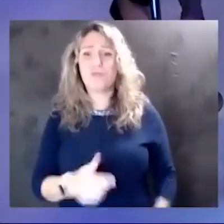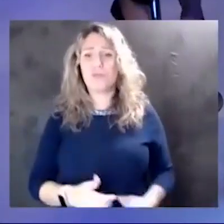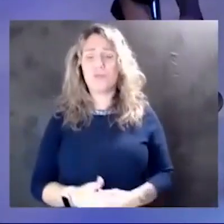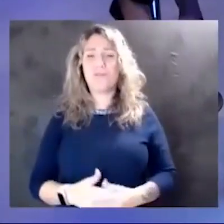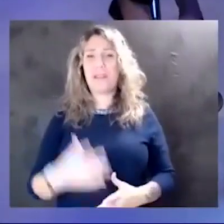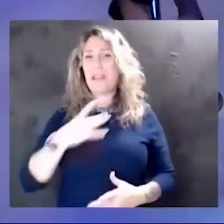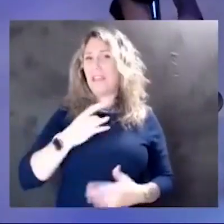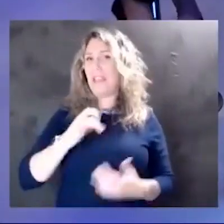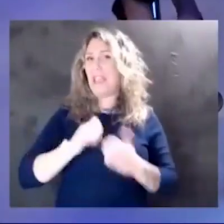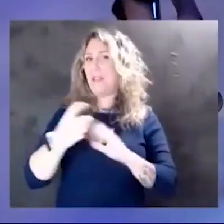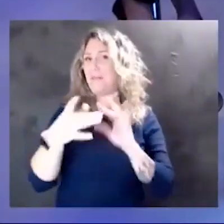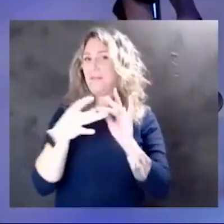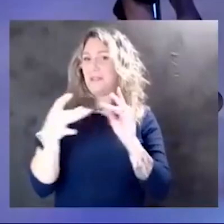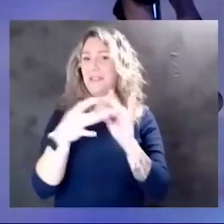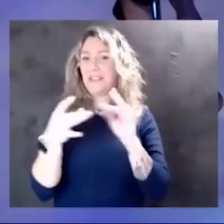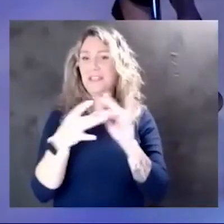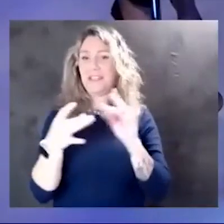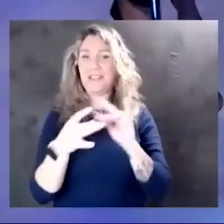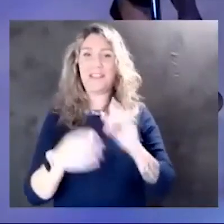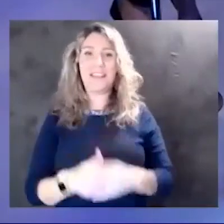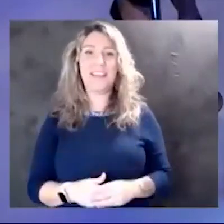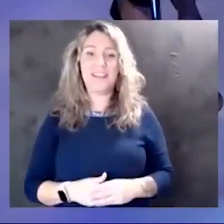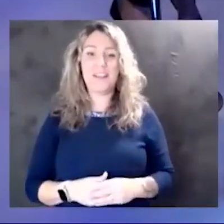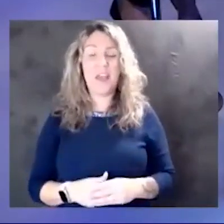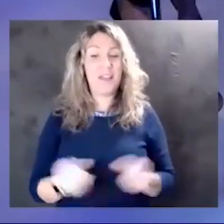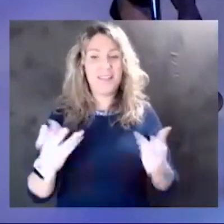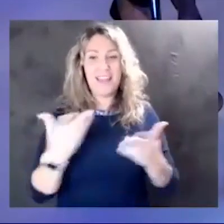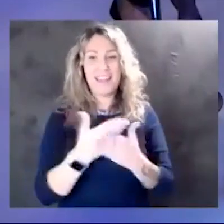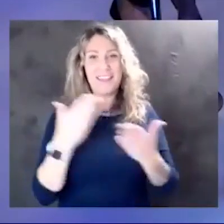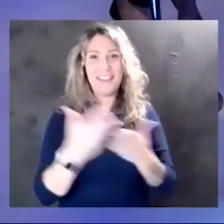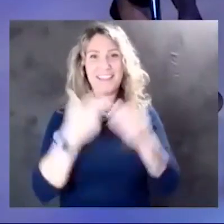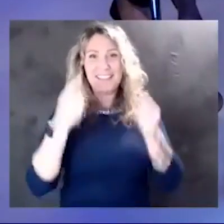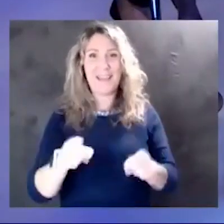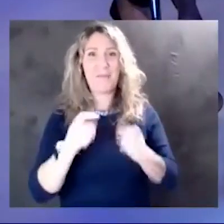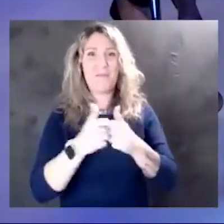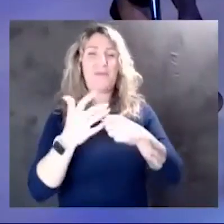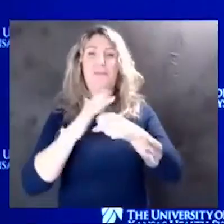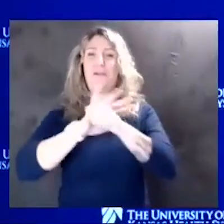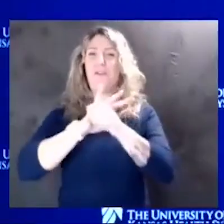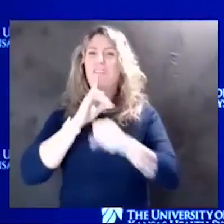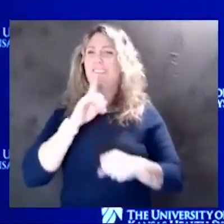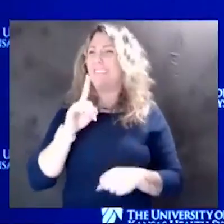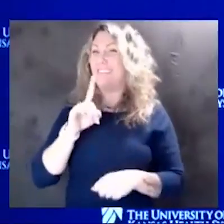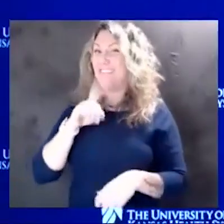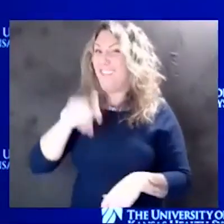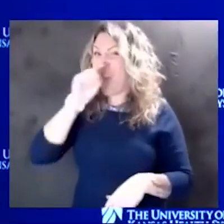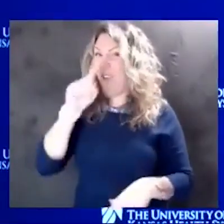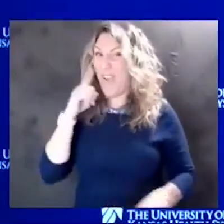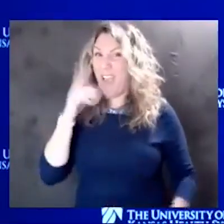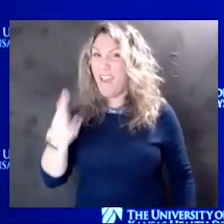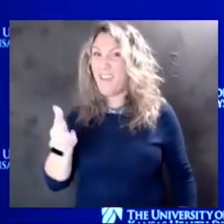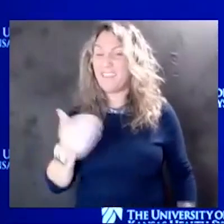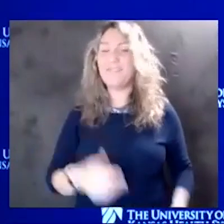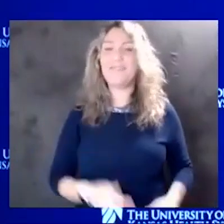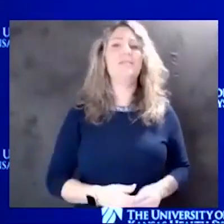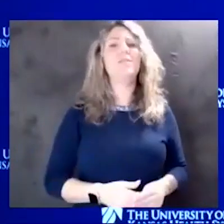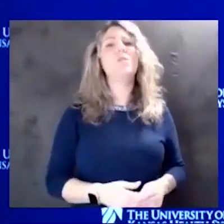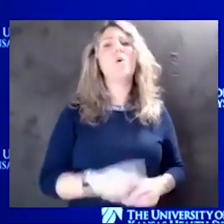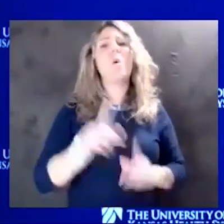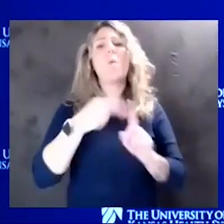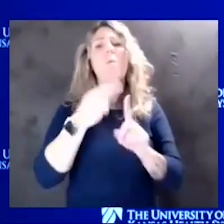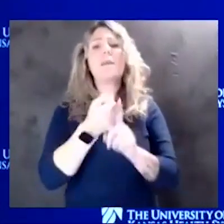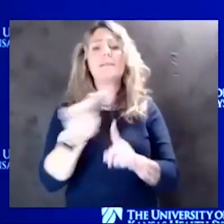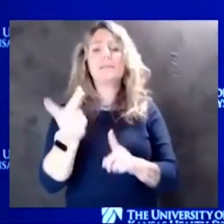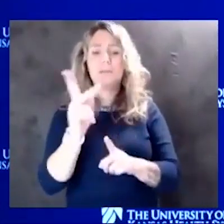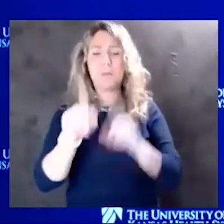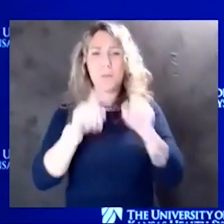things have been going on way before COVID. How are you the vaccine guy? And I think once some of these questions are answered or there's